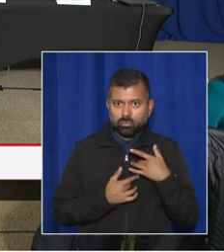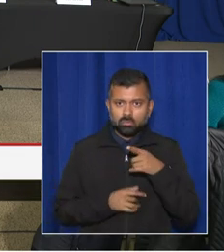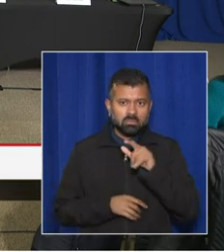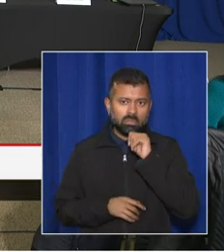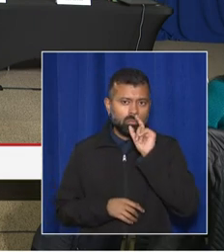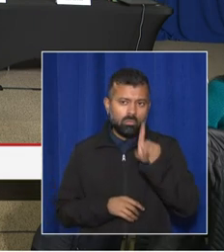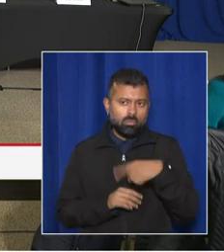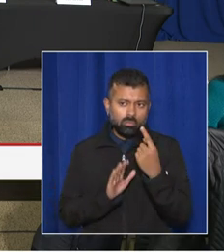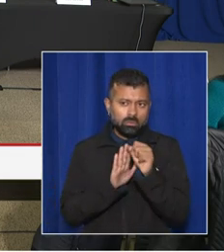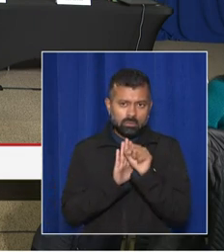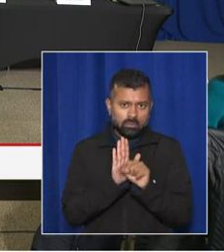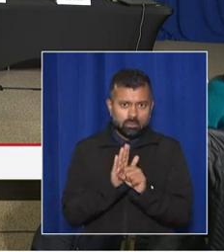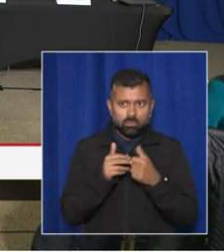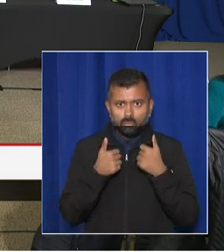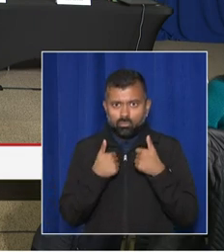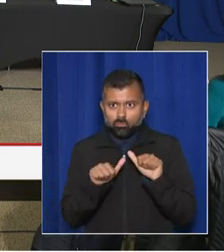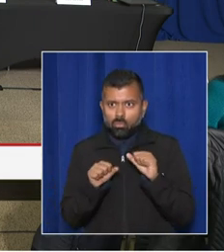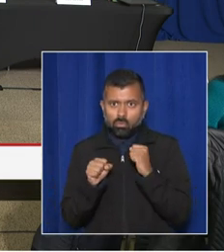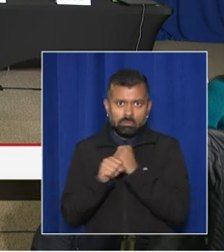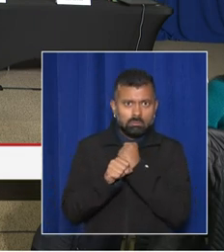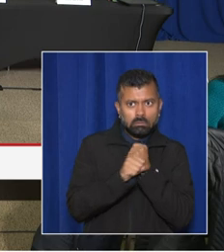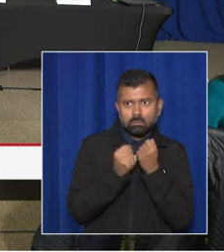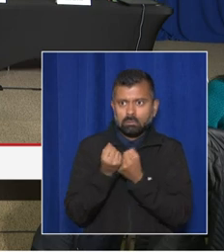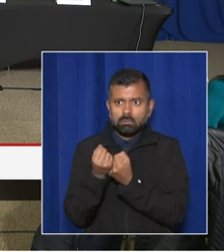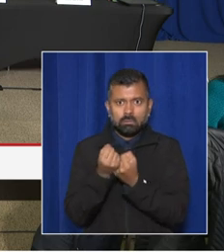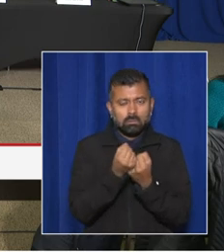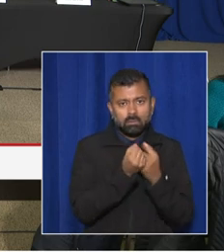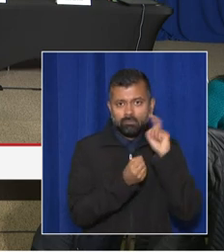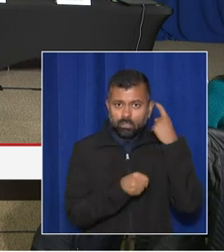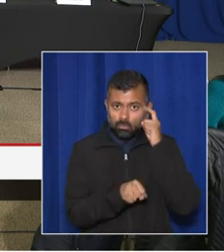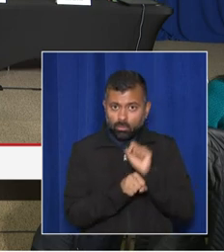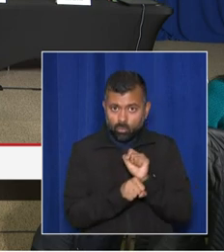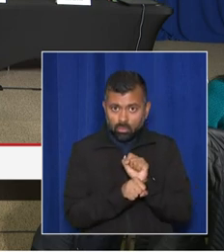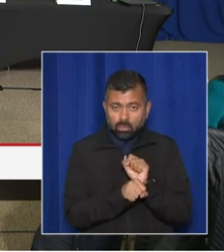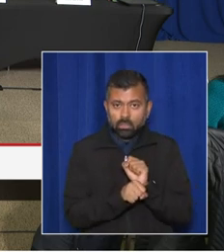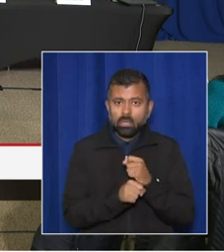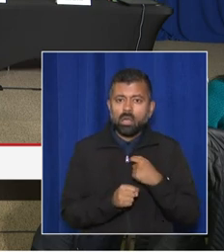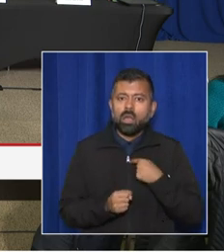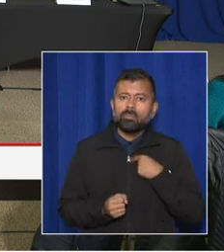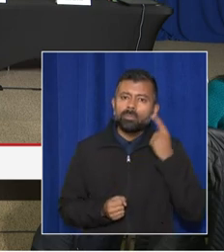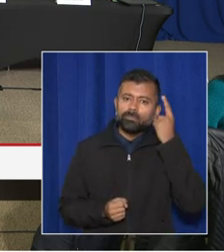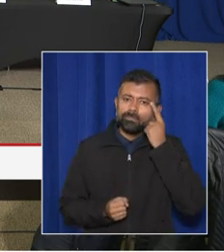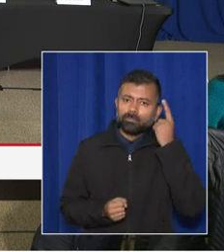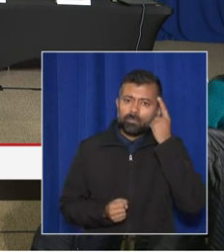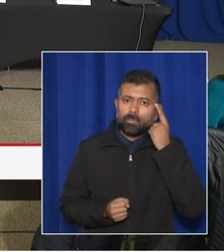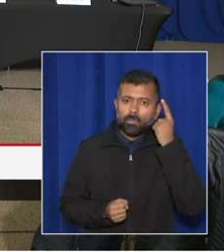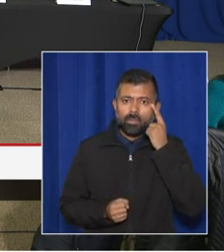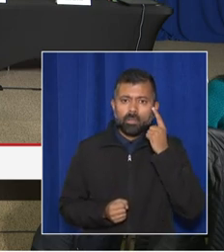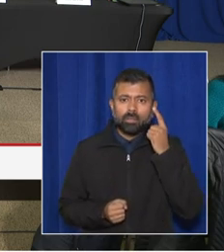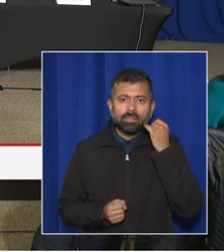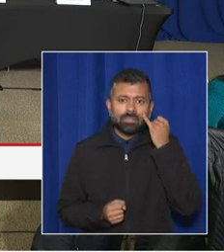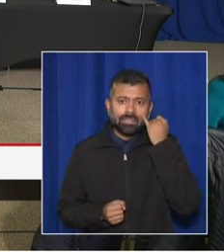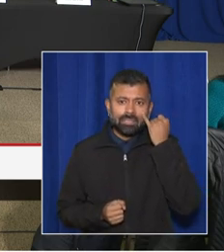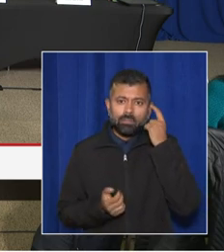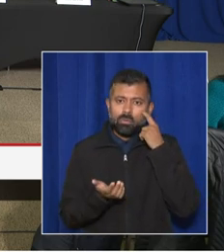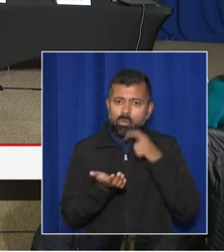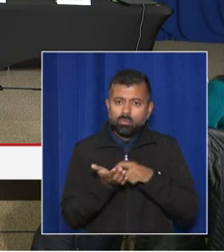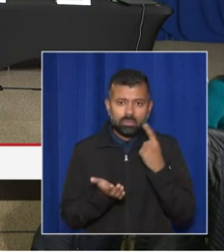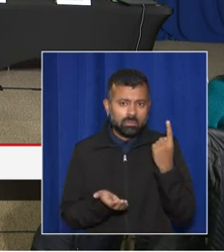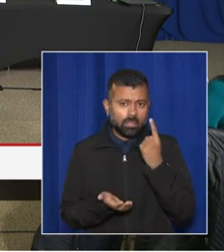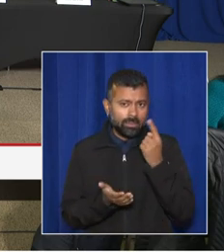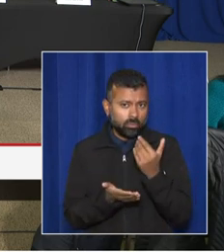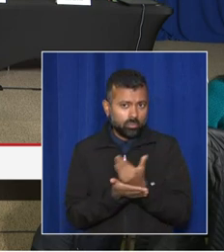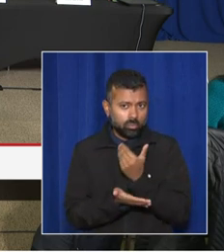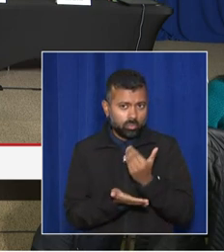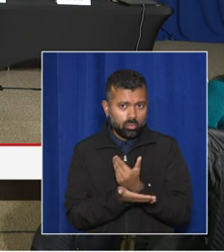what, do you guys see now that you guys didn't see 2 weeks ago or 3 weeks ago when probationary workers were